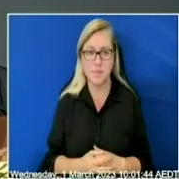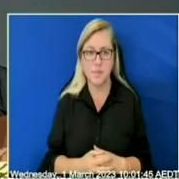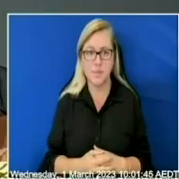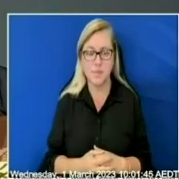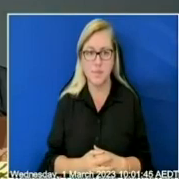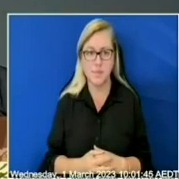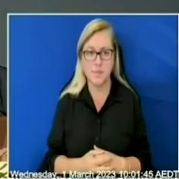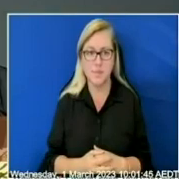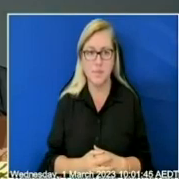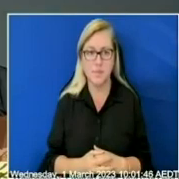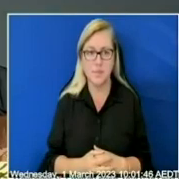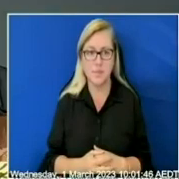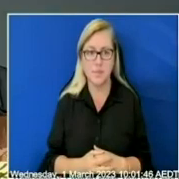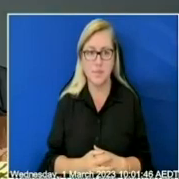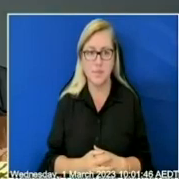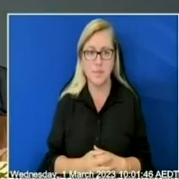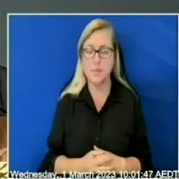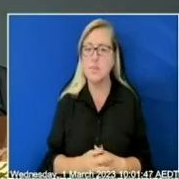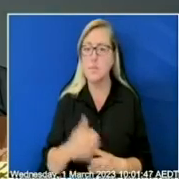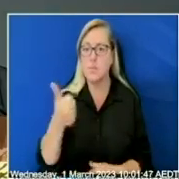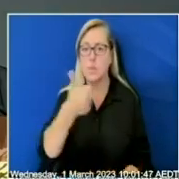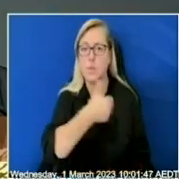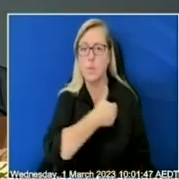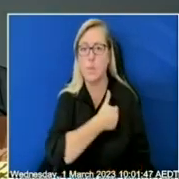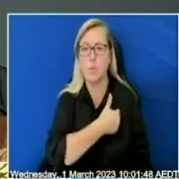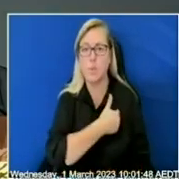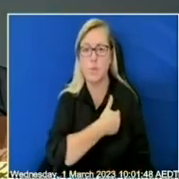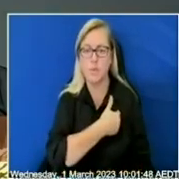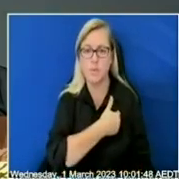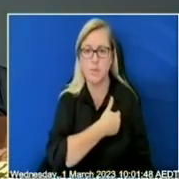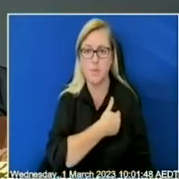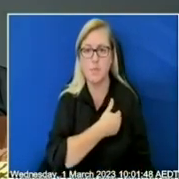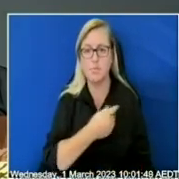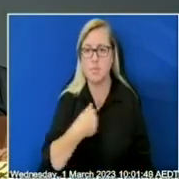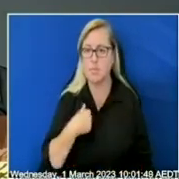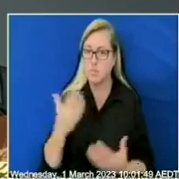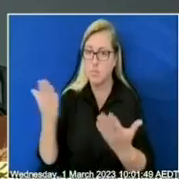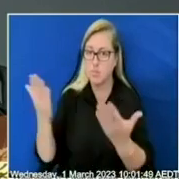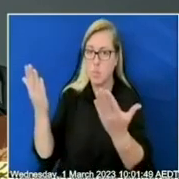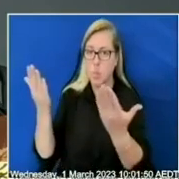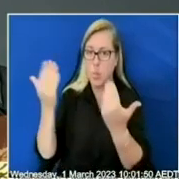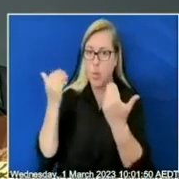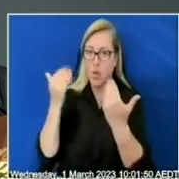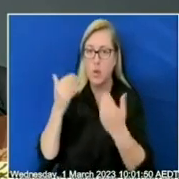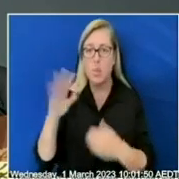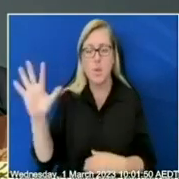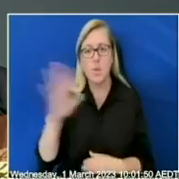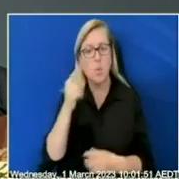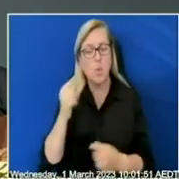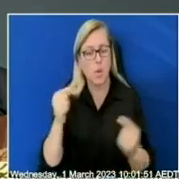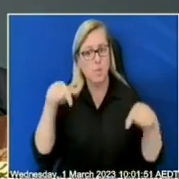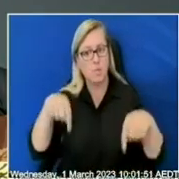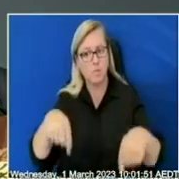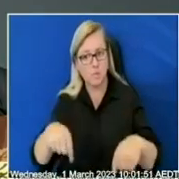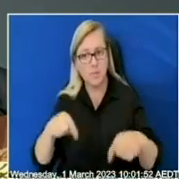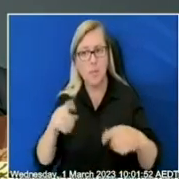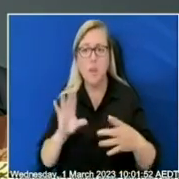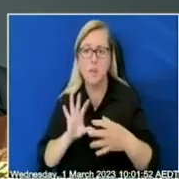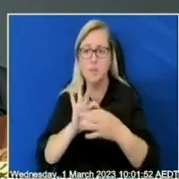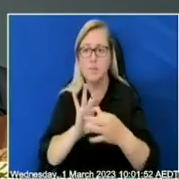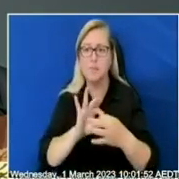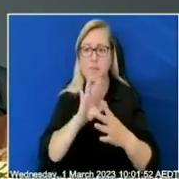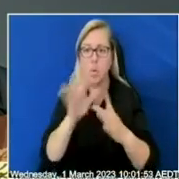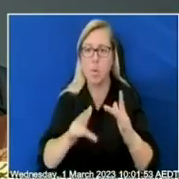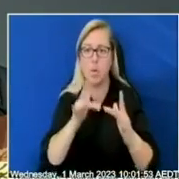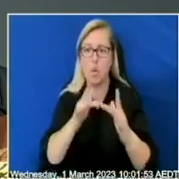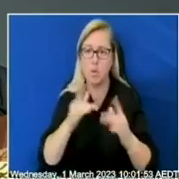Good morning. I welcome everyone present and joining online to today's hearing of the Yoorrook